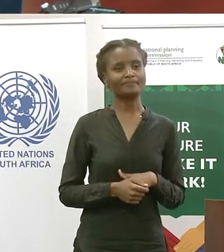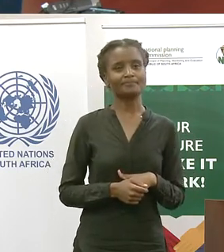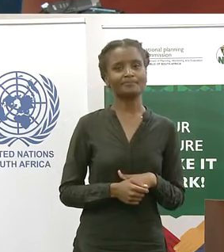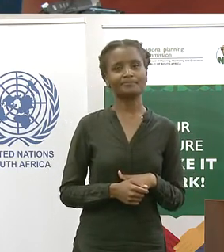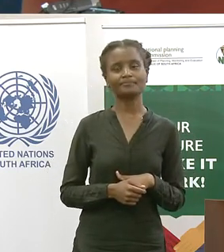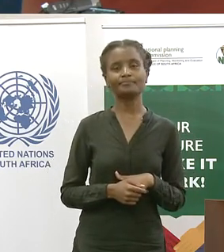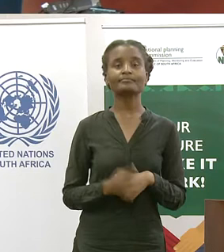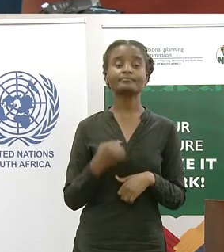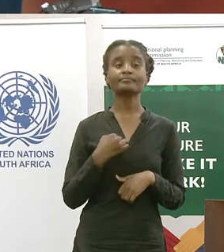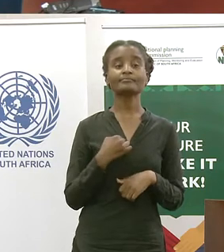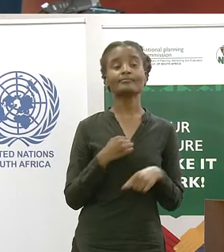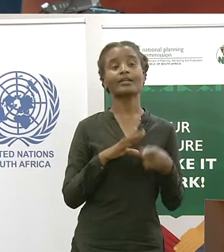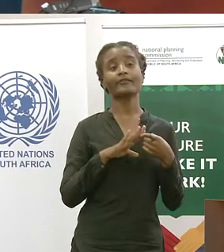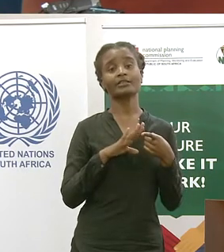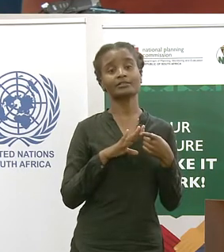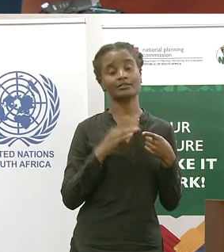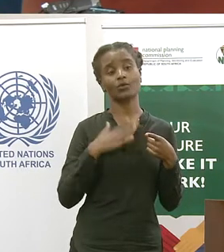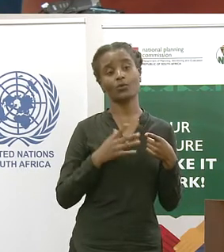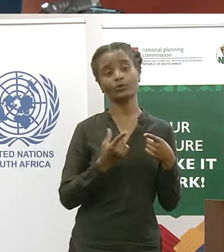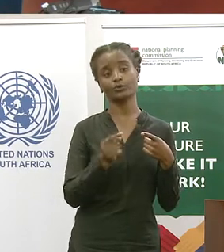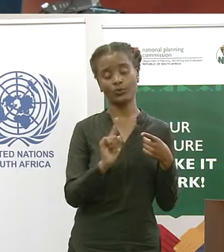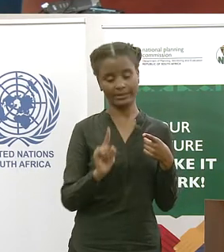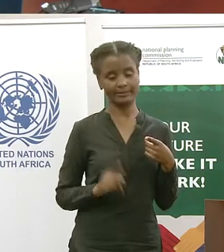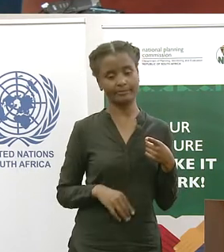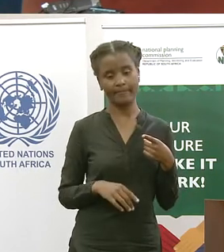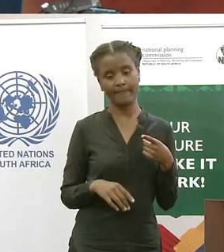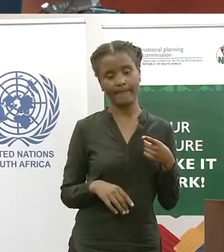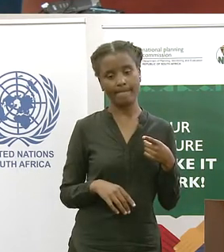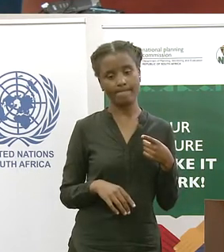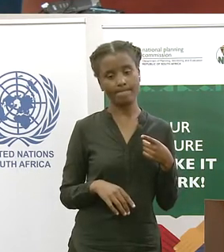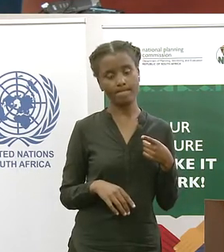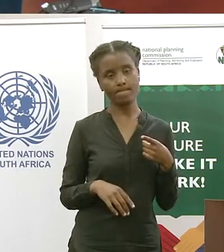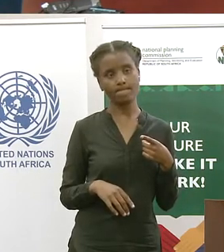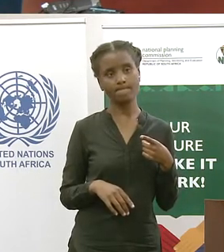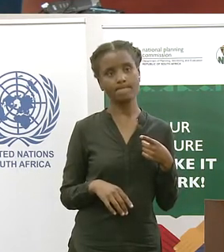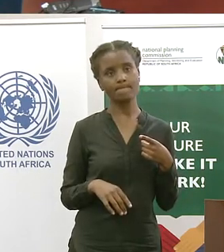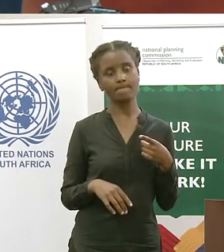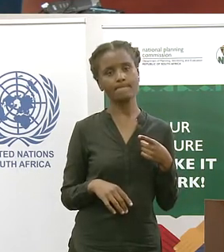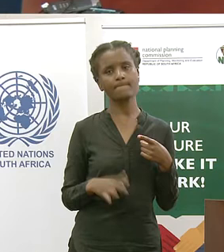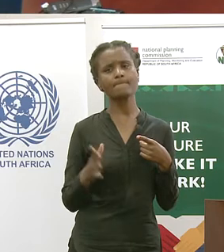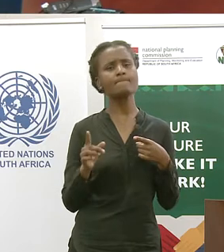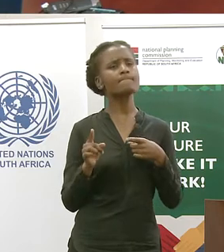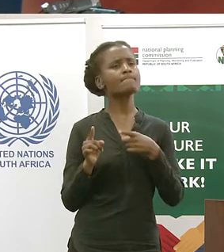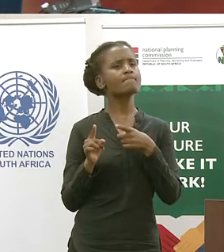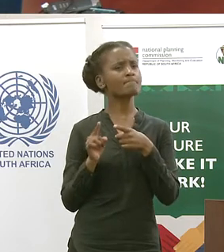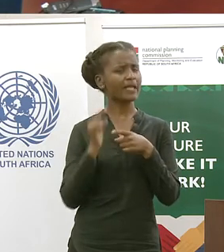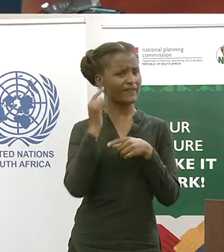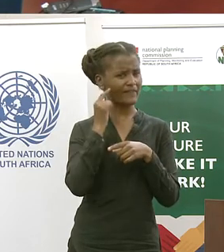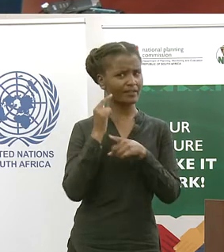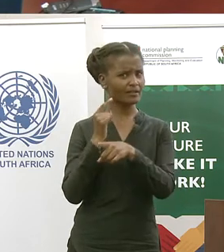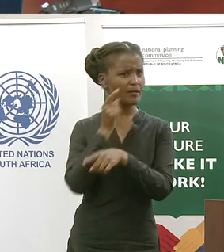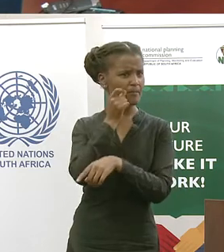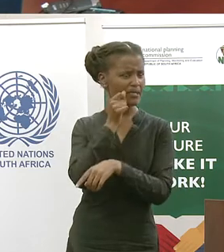I would firstly like to just to draw your attention to what I think is the gentleman